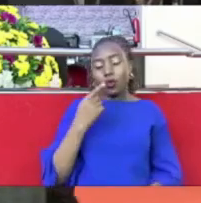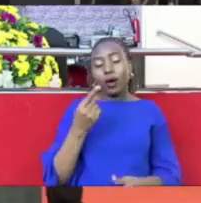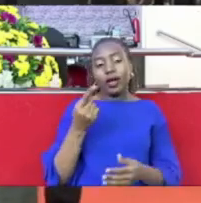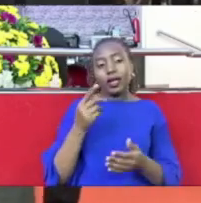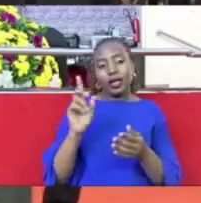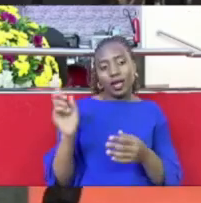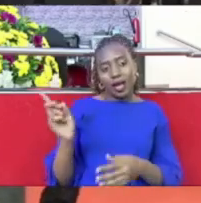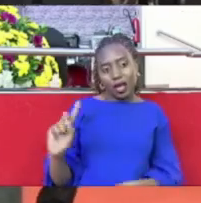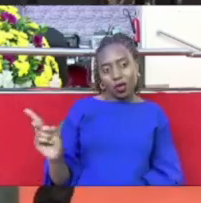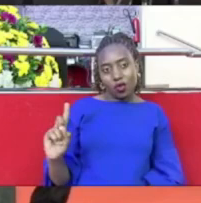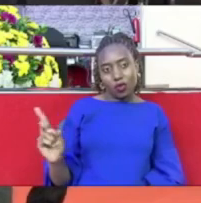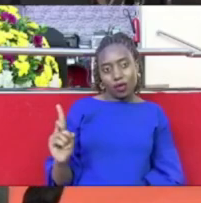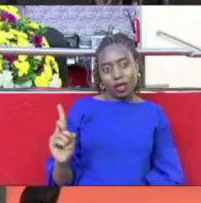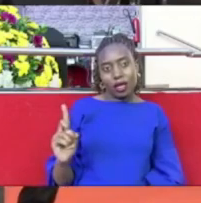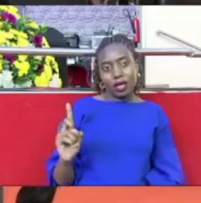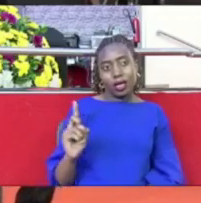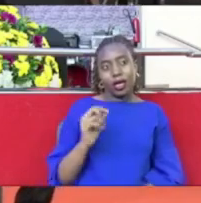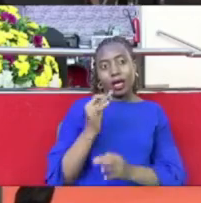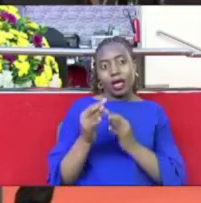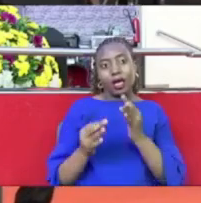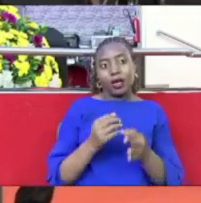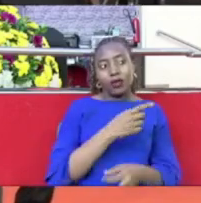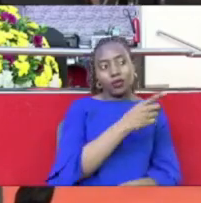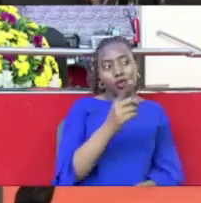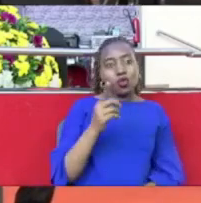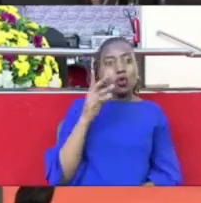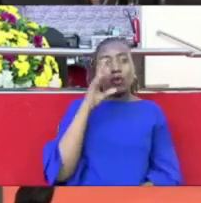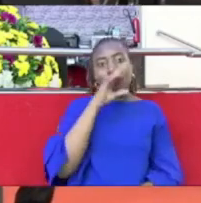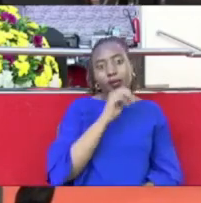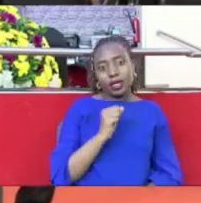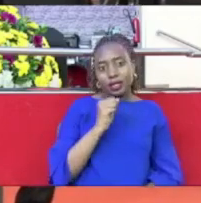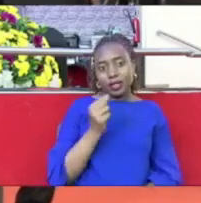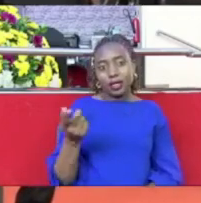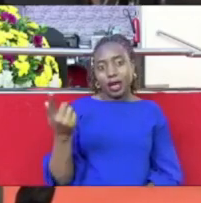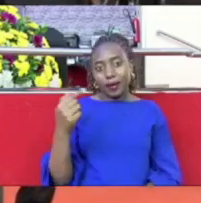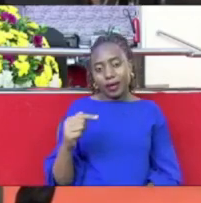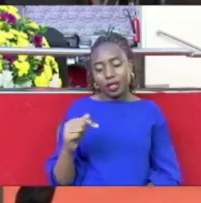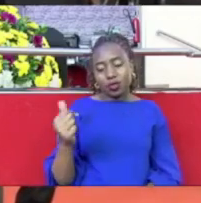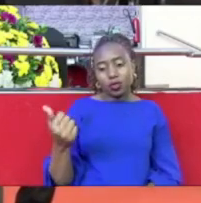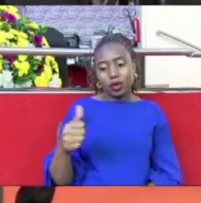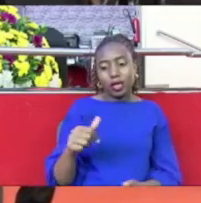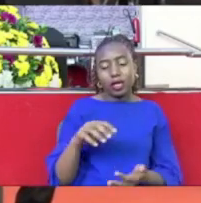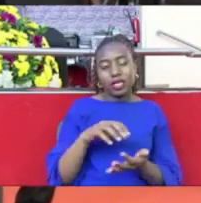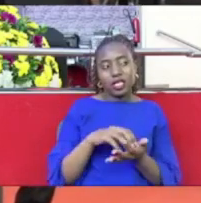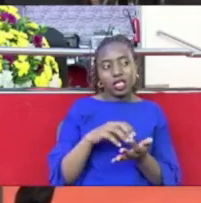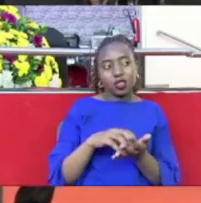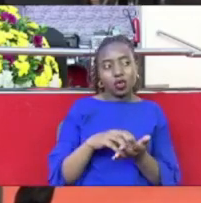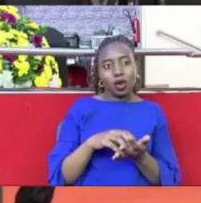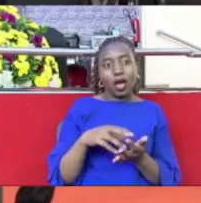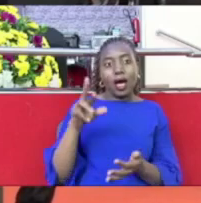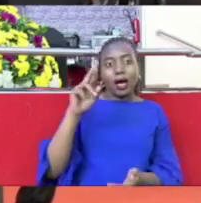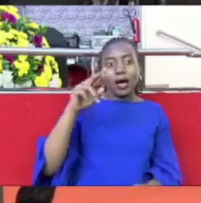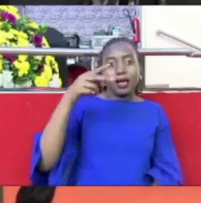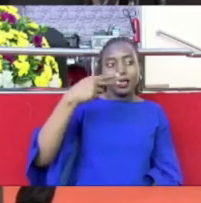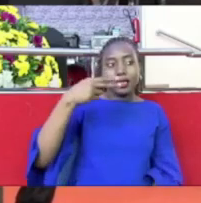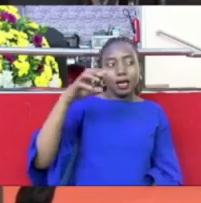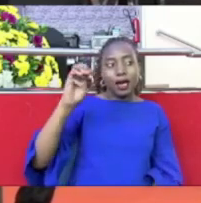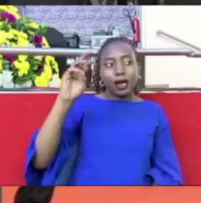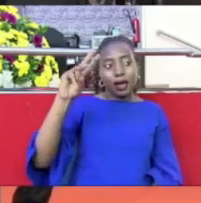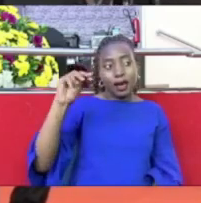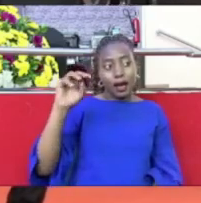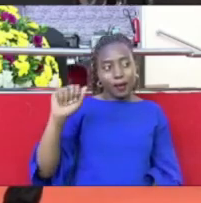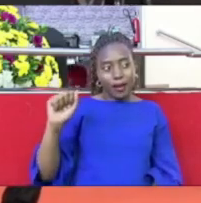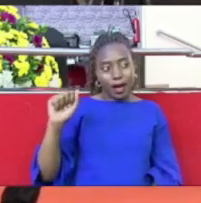you missed attending any of the session, kama ulikosa kuhudhuria mojawapo wa vipindi, at Rema Fest, wale Rema Fest, you